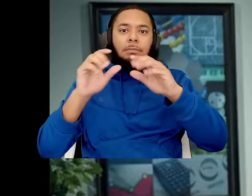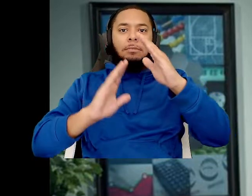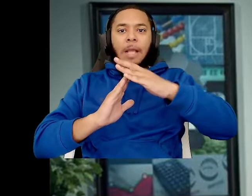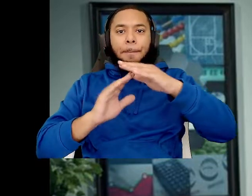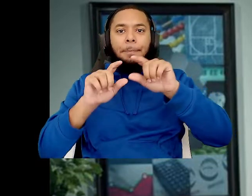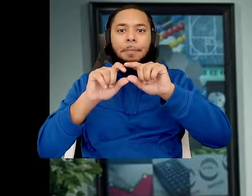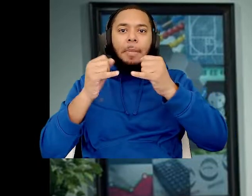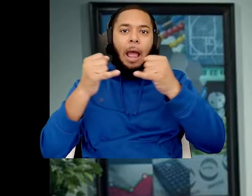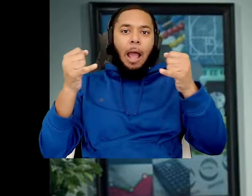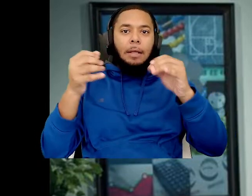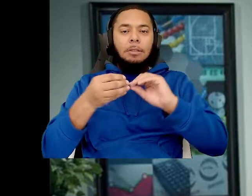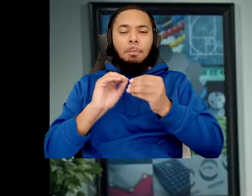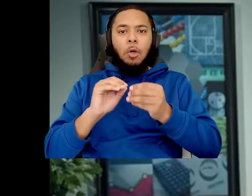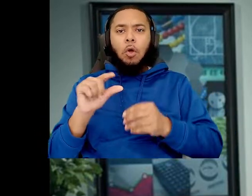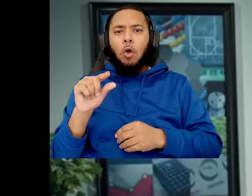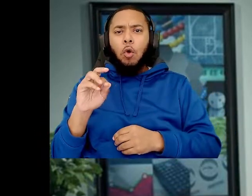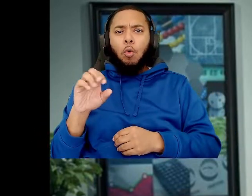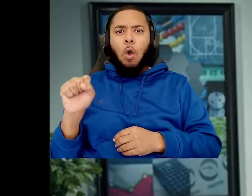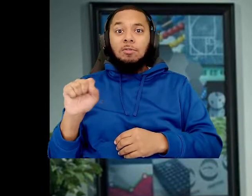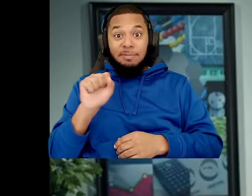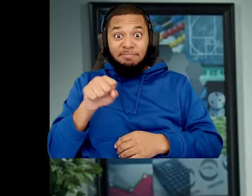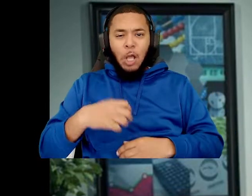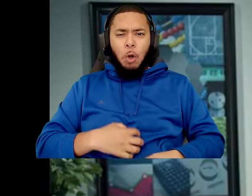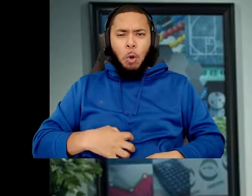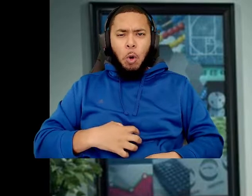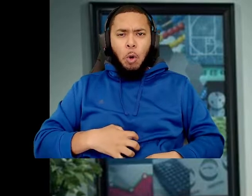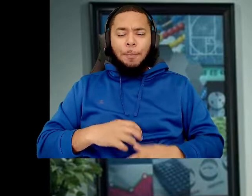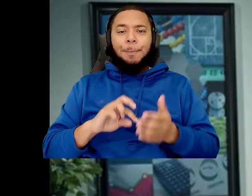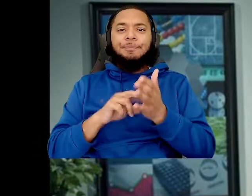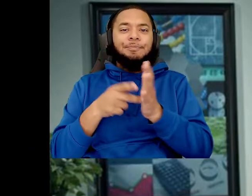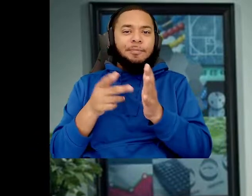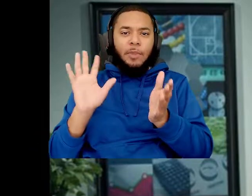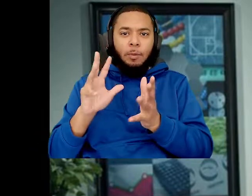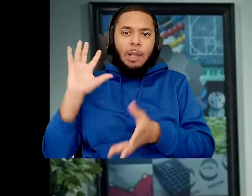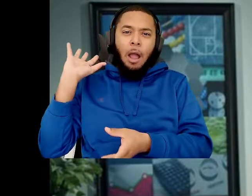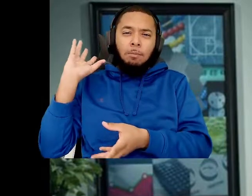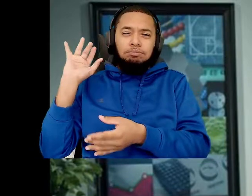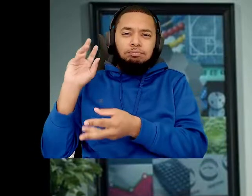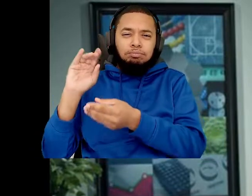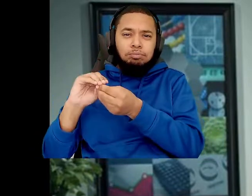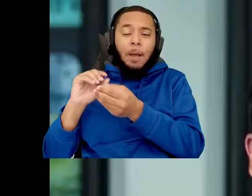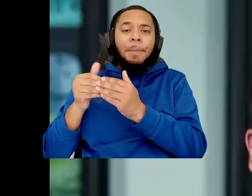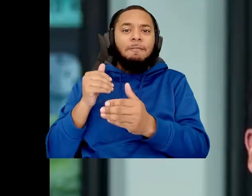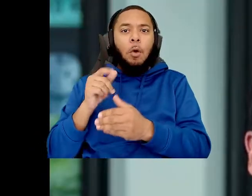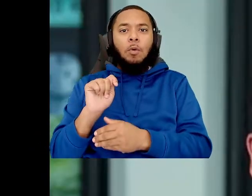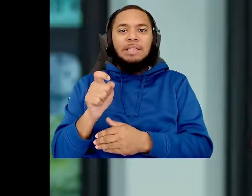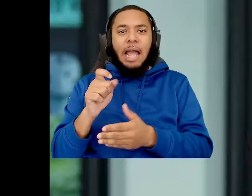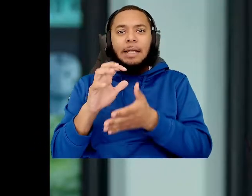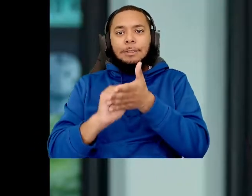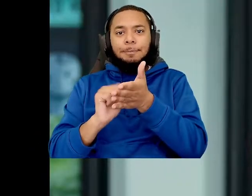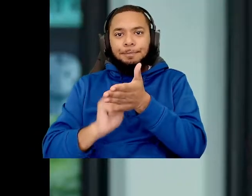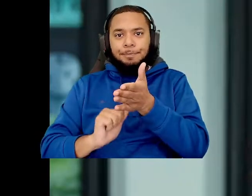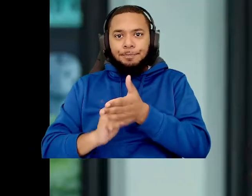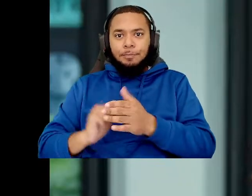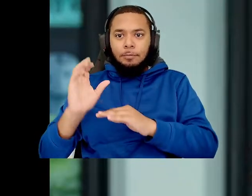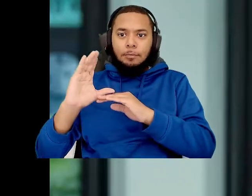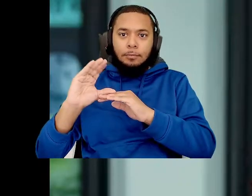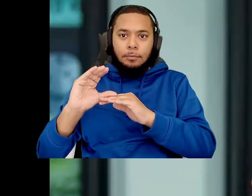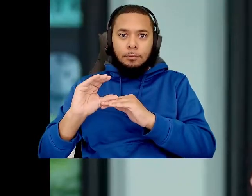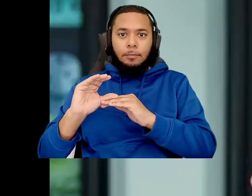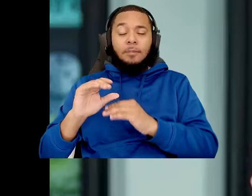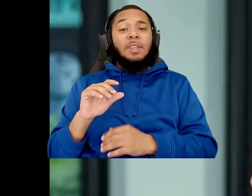gross. Gross means all of it together before any taxes are taken out. So gross pay can